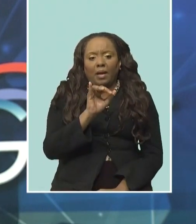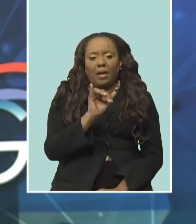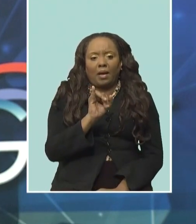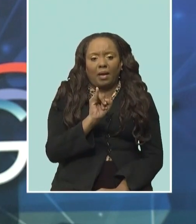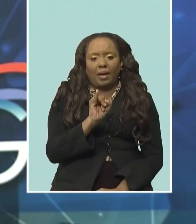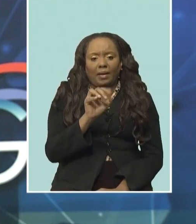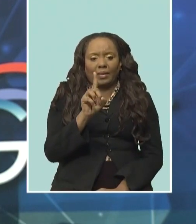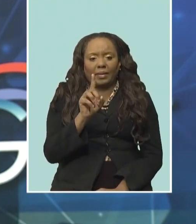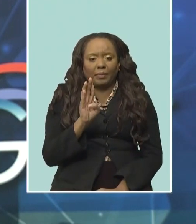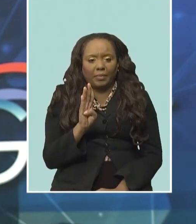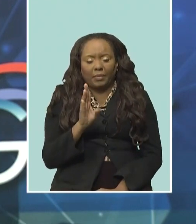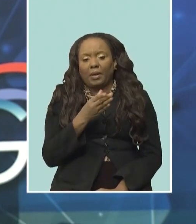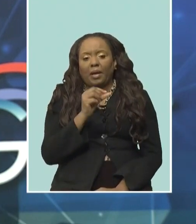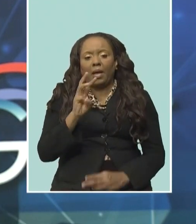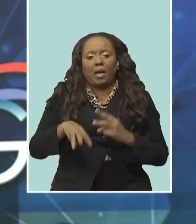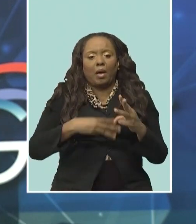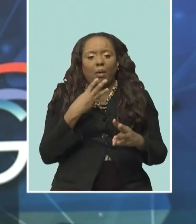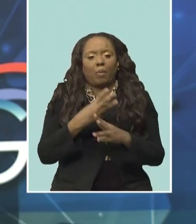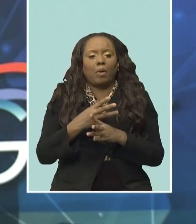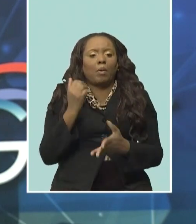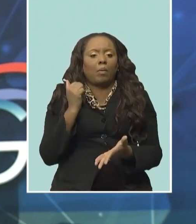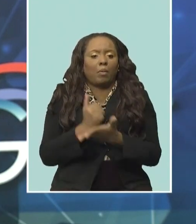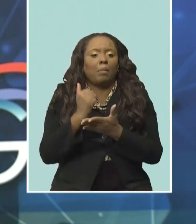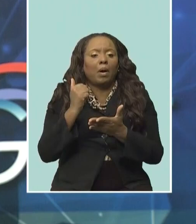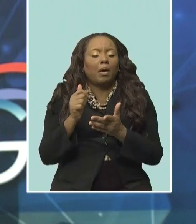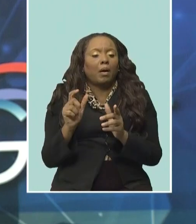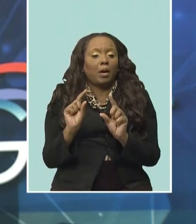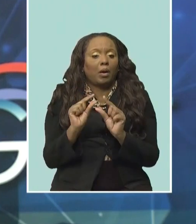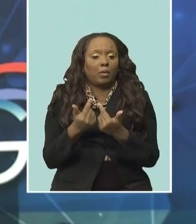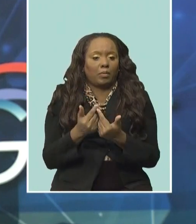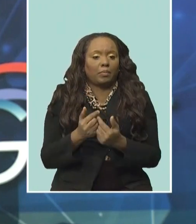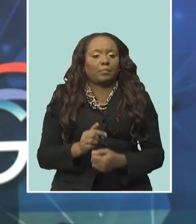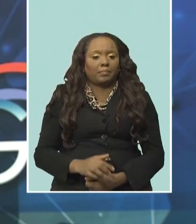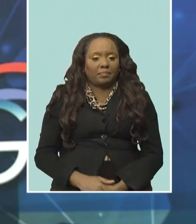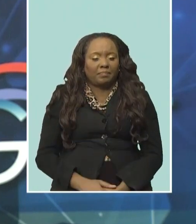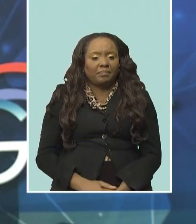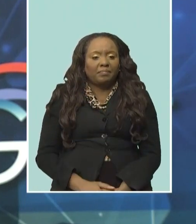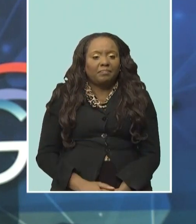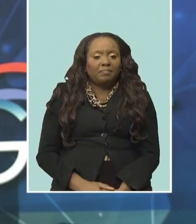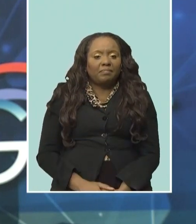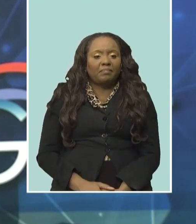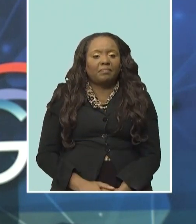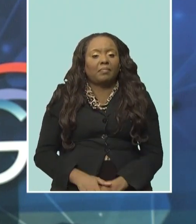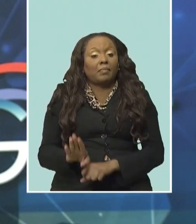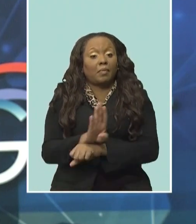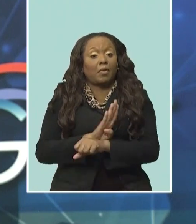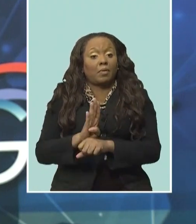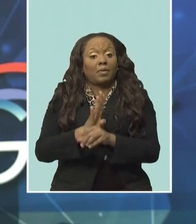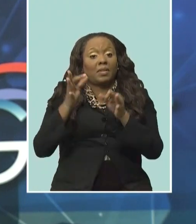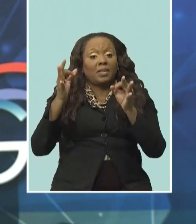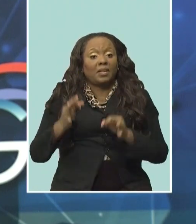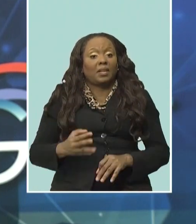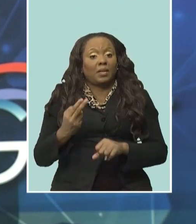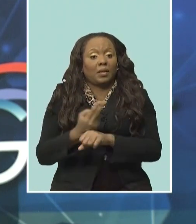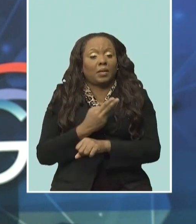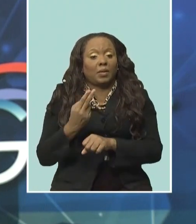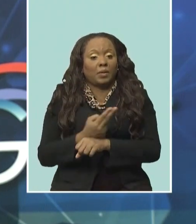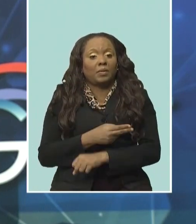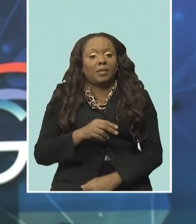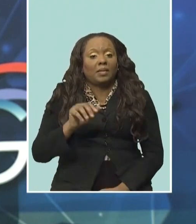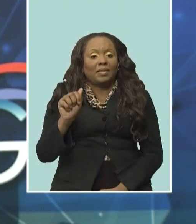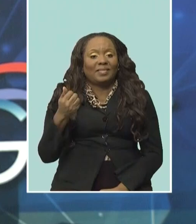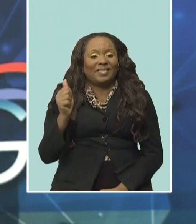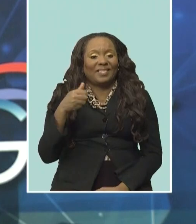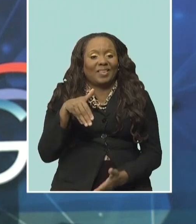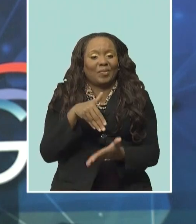partners, including the Inter-American Development Bank and the World Bank Group. In a first of its kind, Barbados has decided to